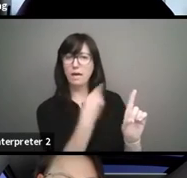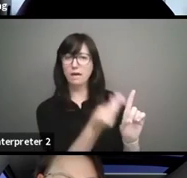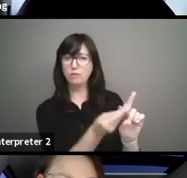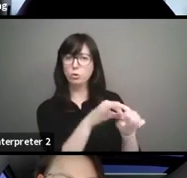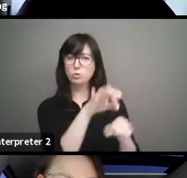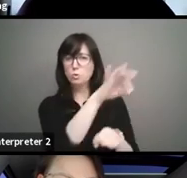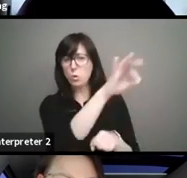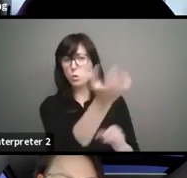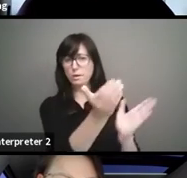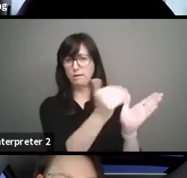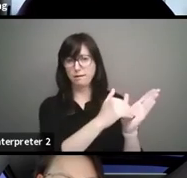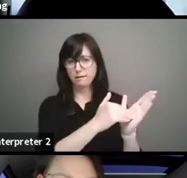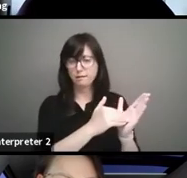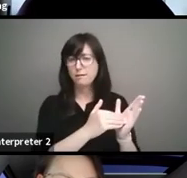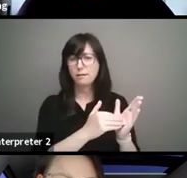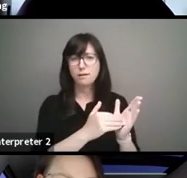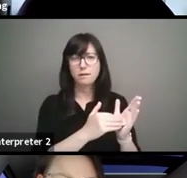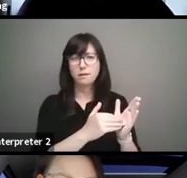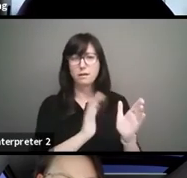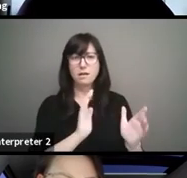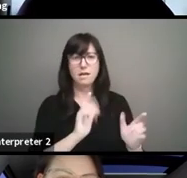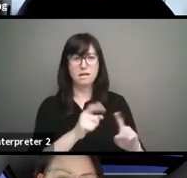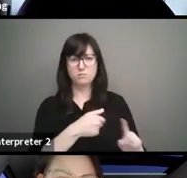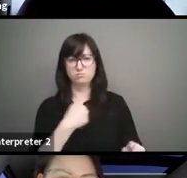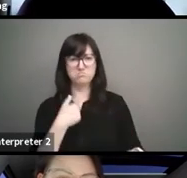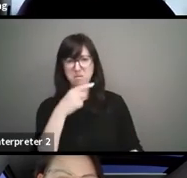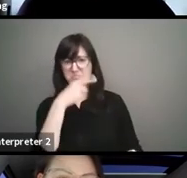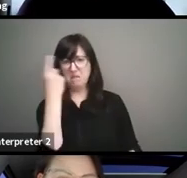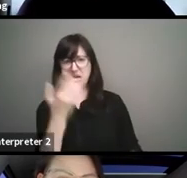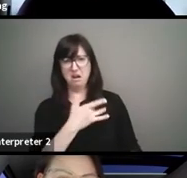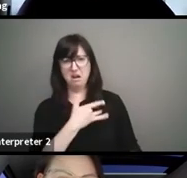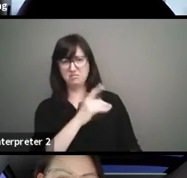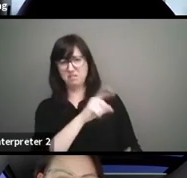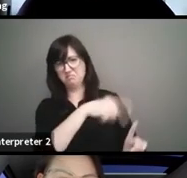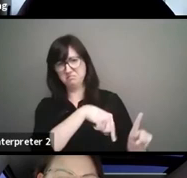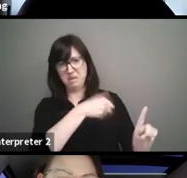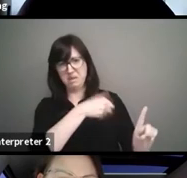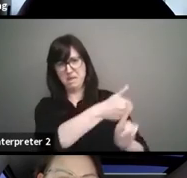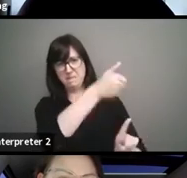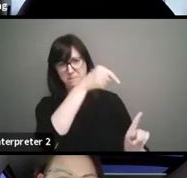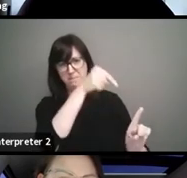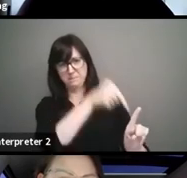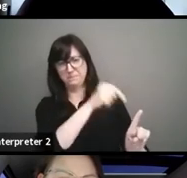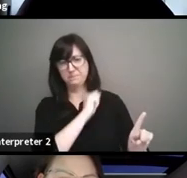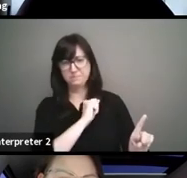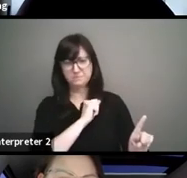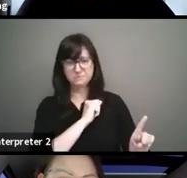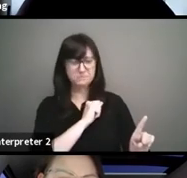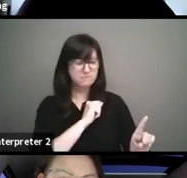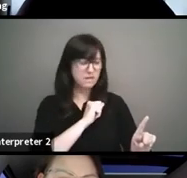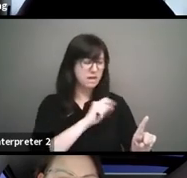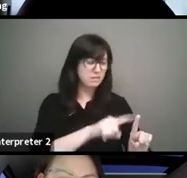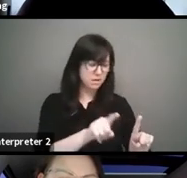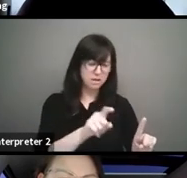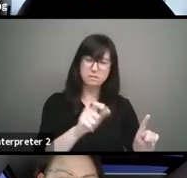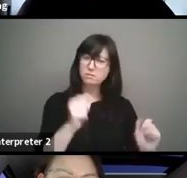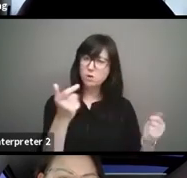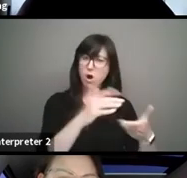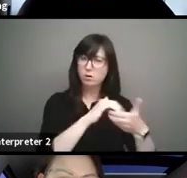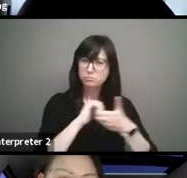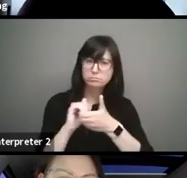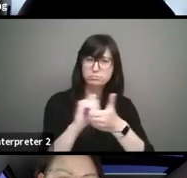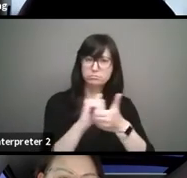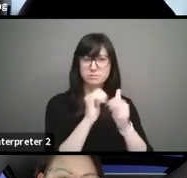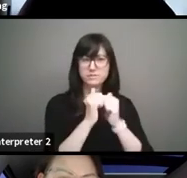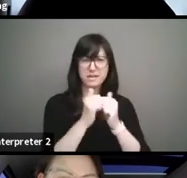the knowledge, and that we don't have hurts ourselves. So there is an understanding with Kapi Bisig is that we're all in it together and that we're all